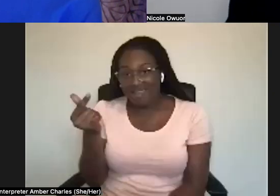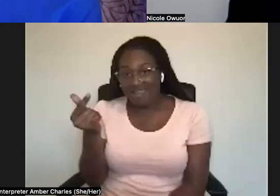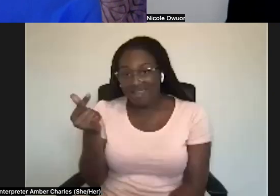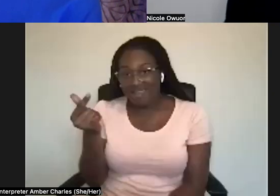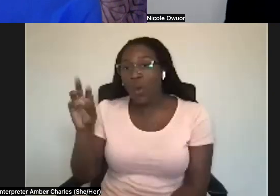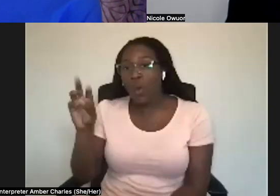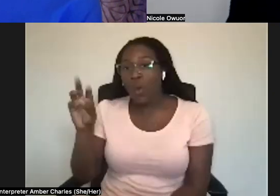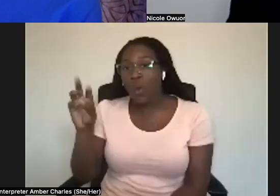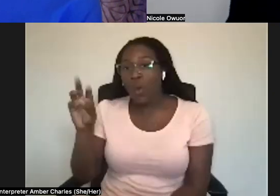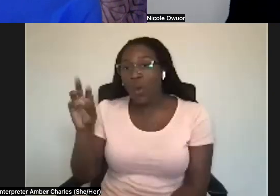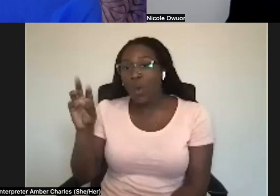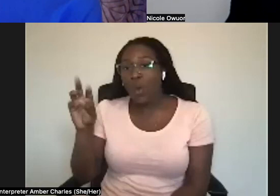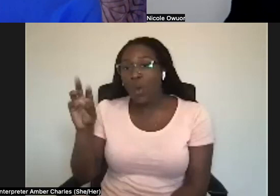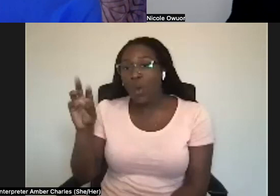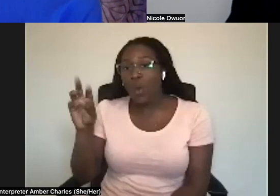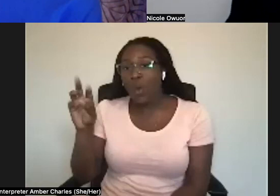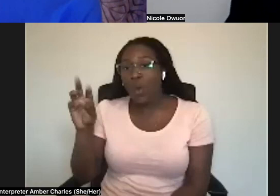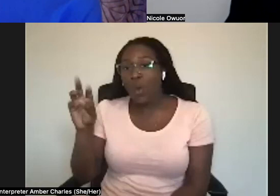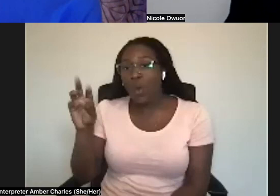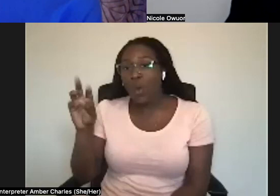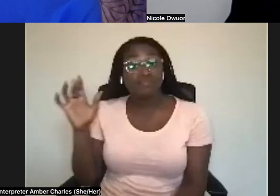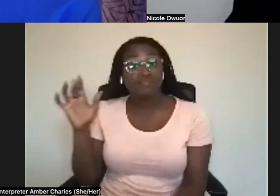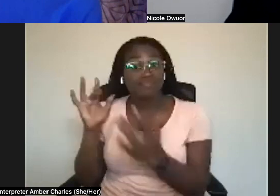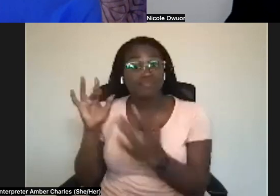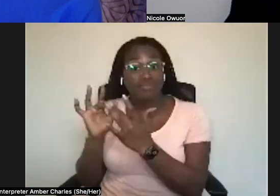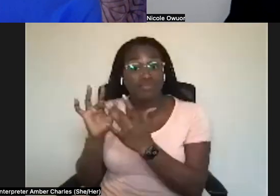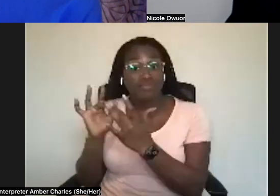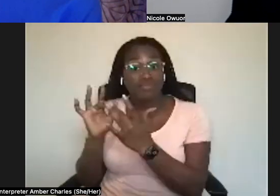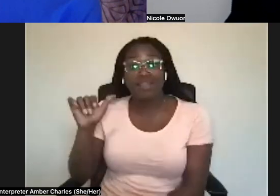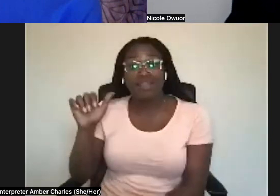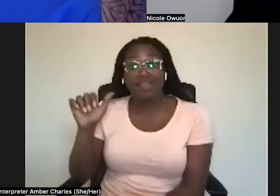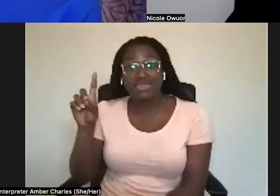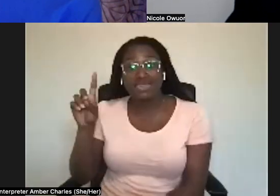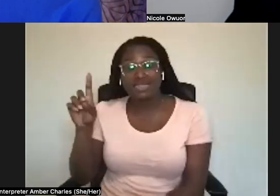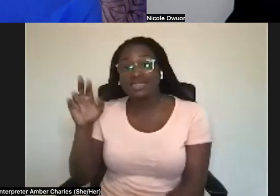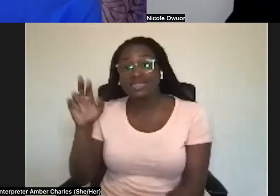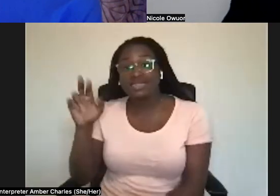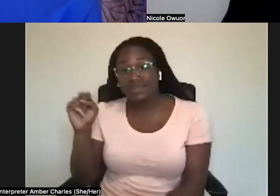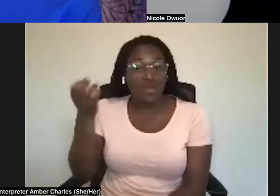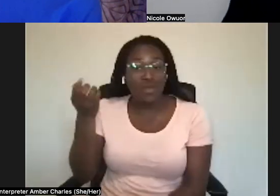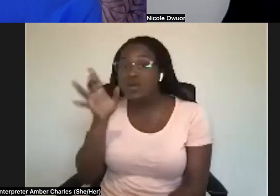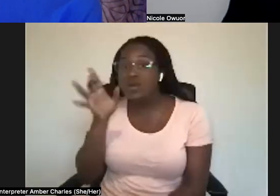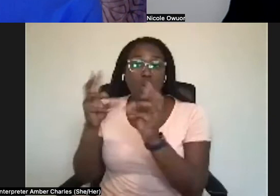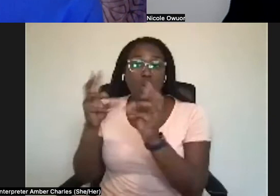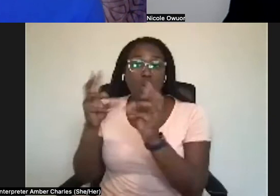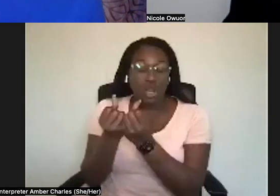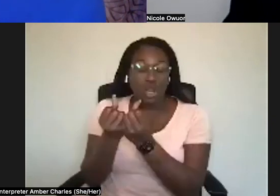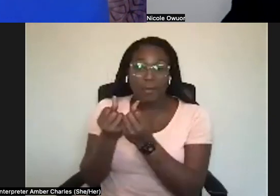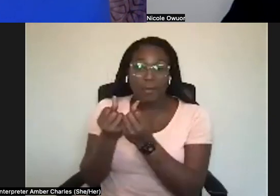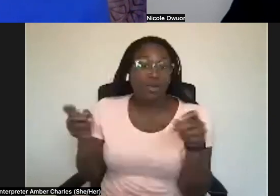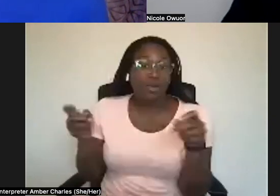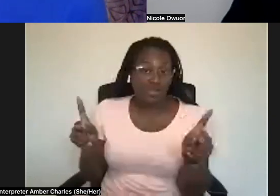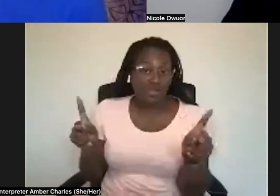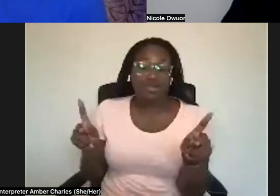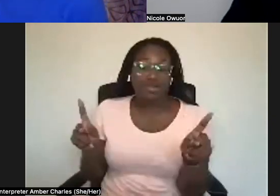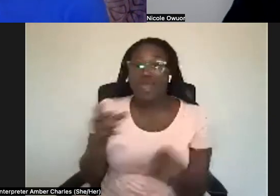Owuor. You can connect with me on LinkedIn for any speaking or workshop opportunities at Nicole Owuor. And I'm